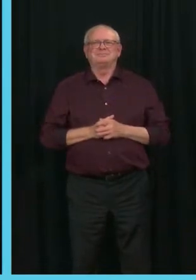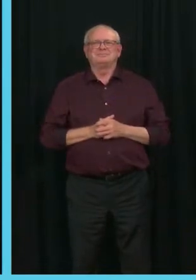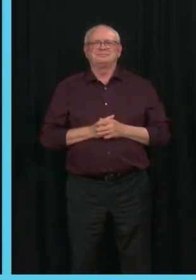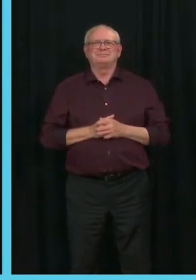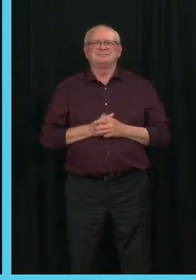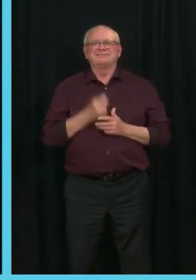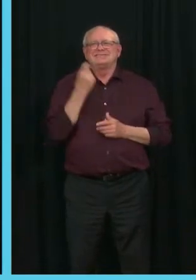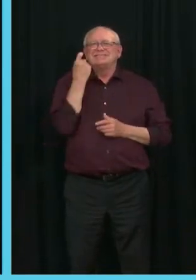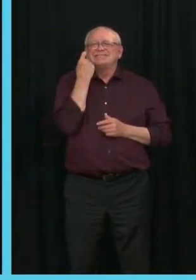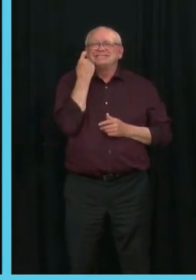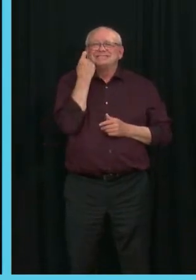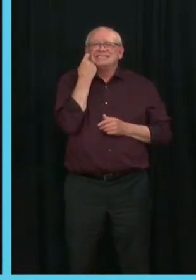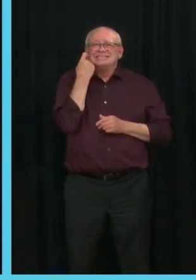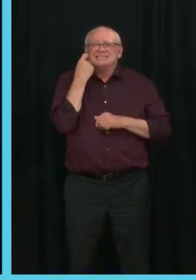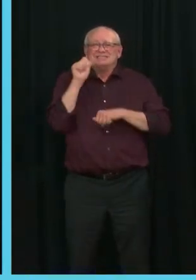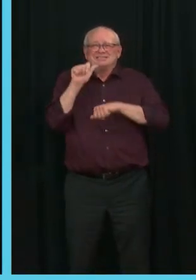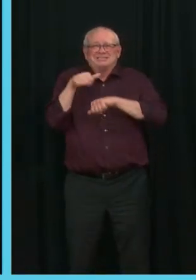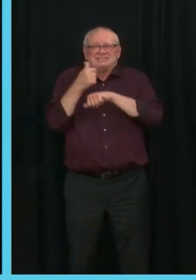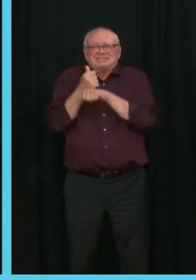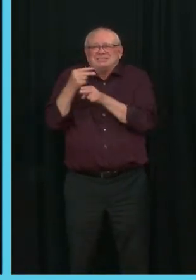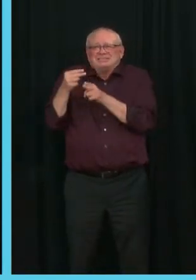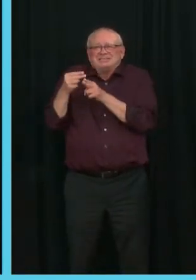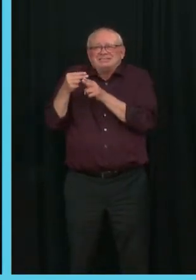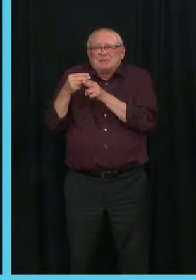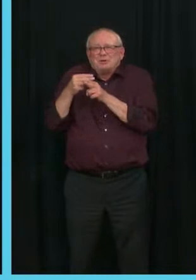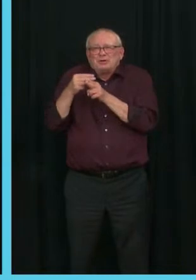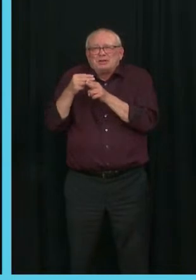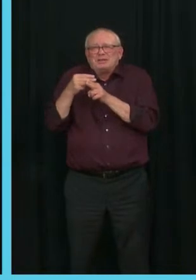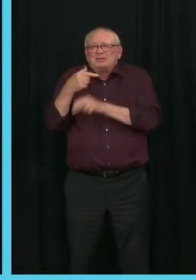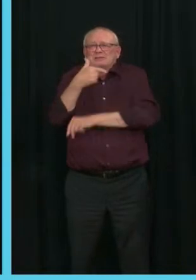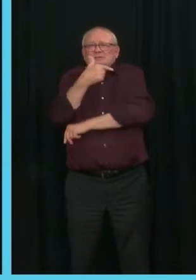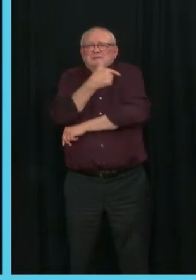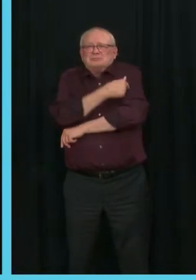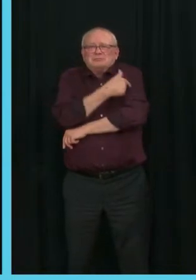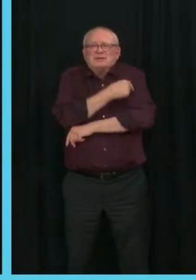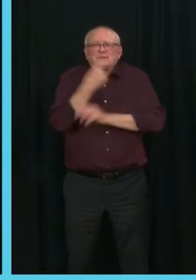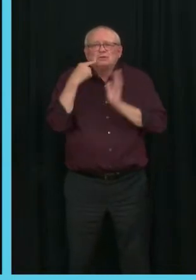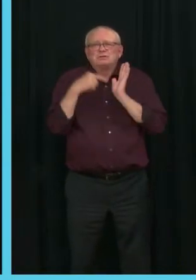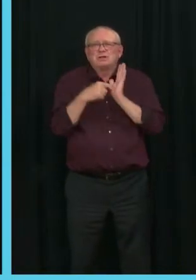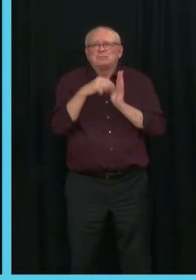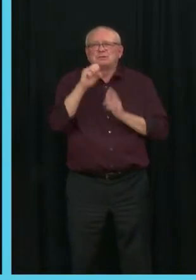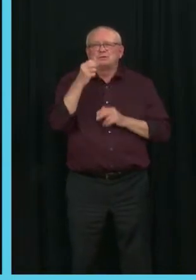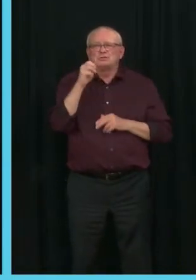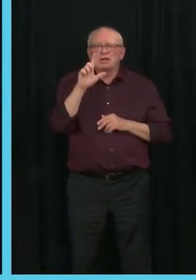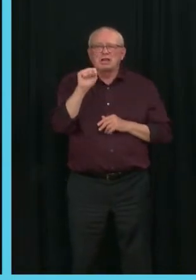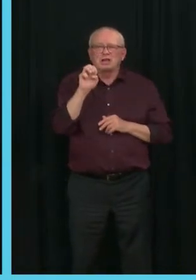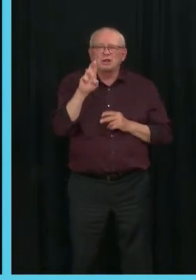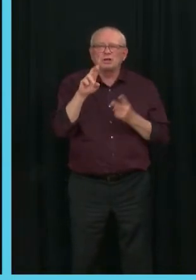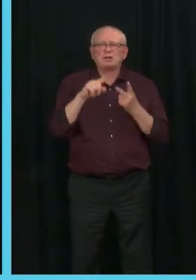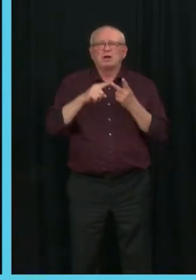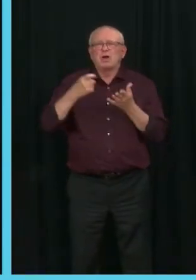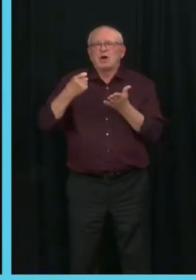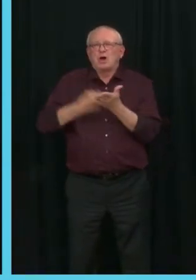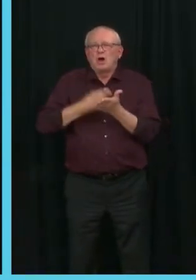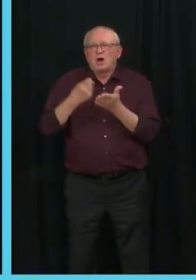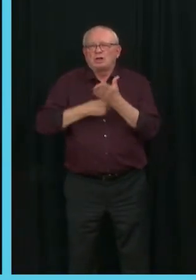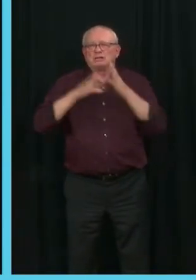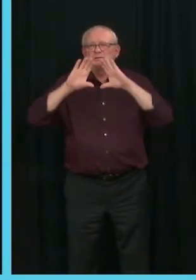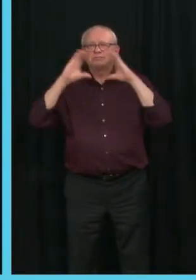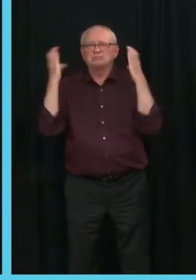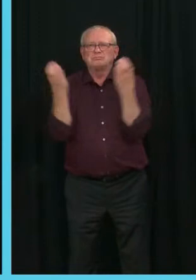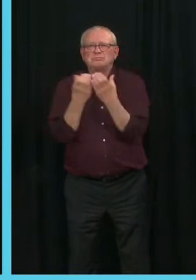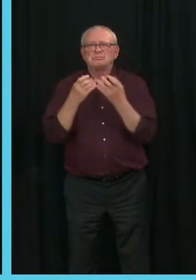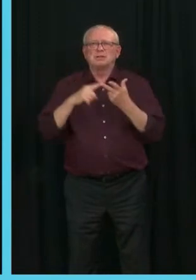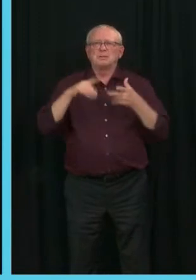temporary clinics, in shelters, in hockey rinks, meat packing plants, work camps, to name just a